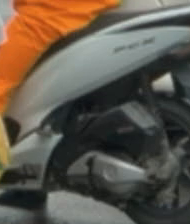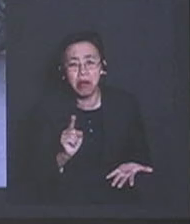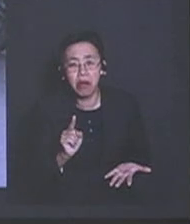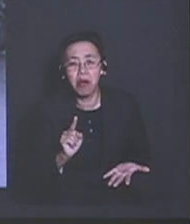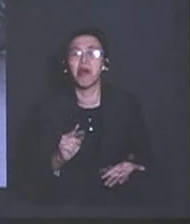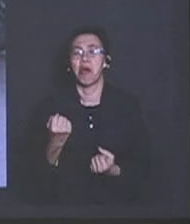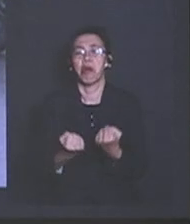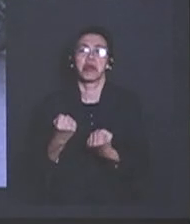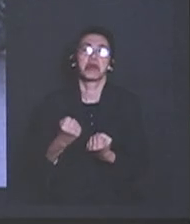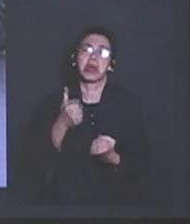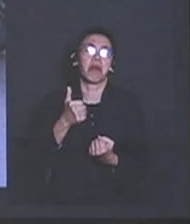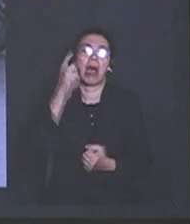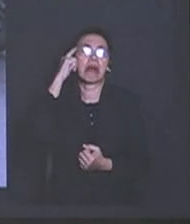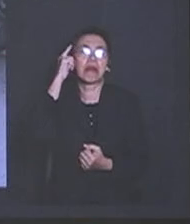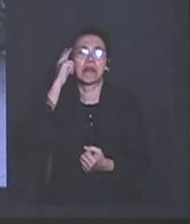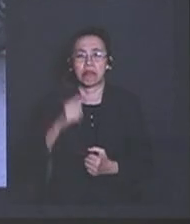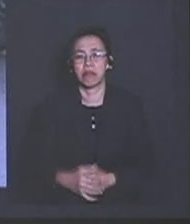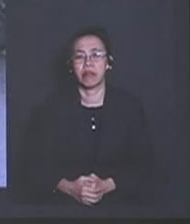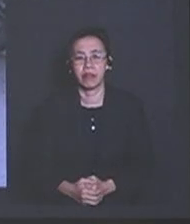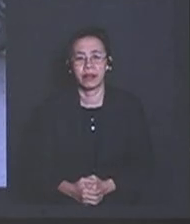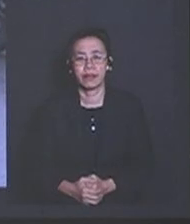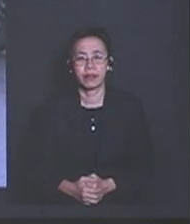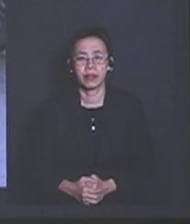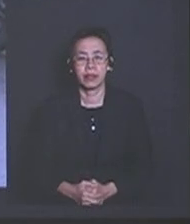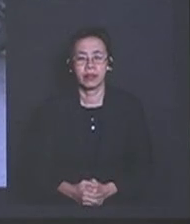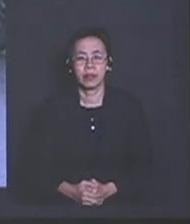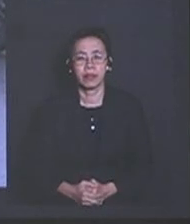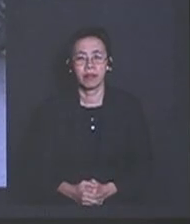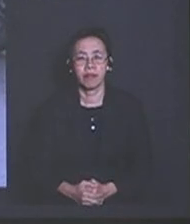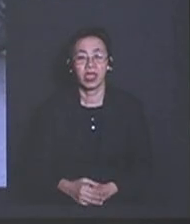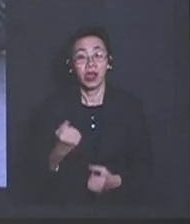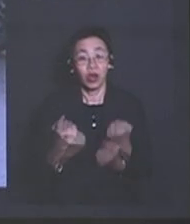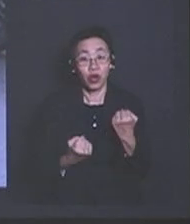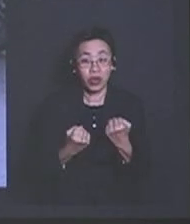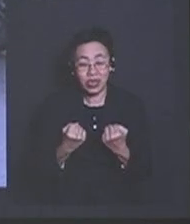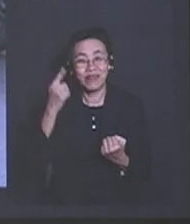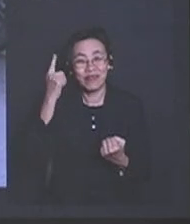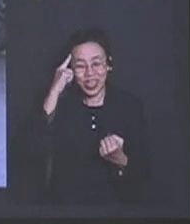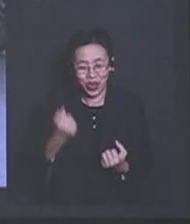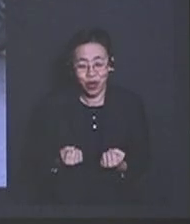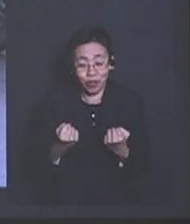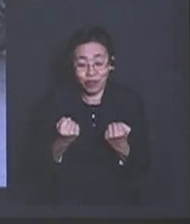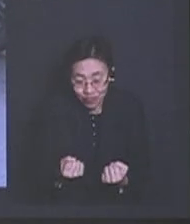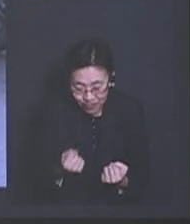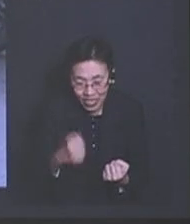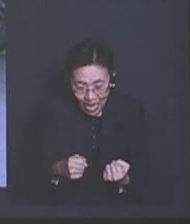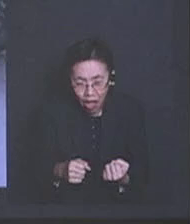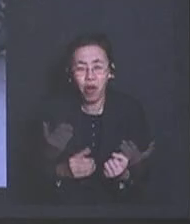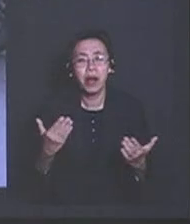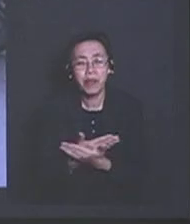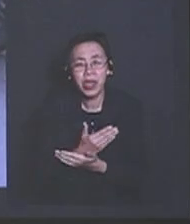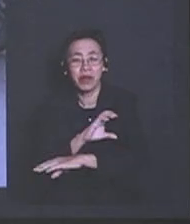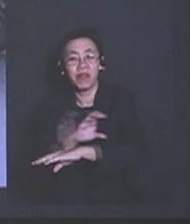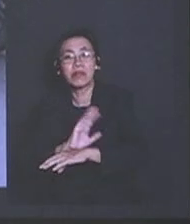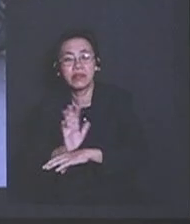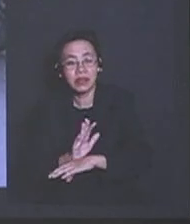park in front of the soil. You will use it until to the office, right? So if you don't have a good last